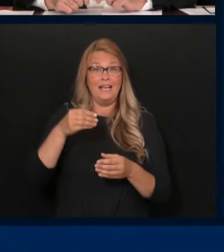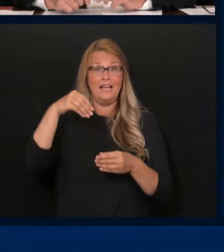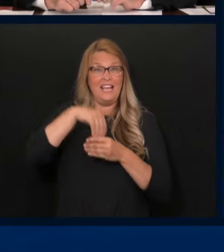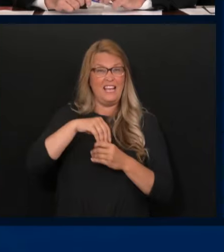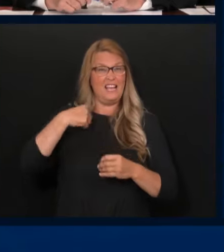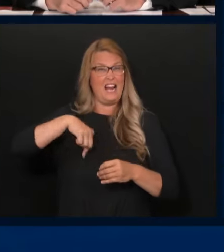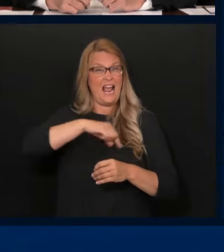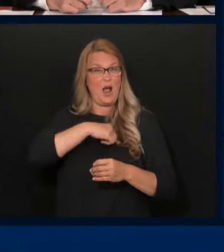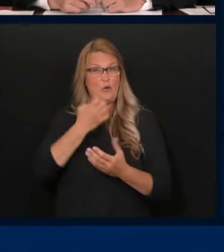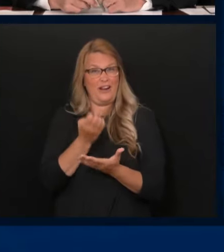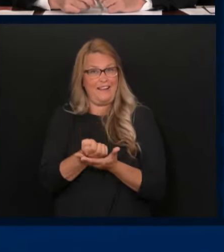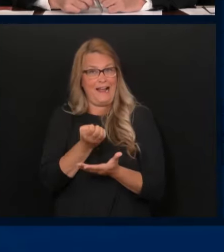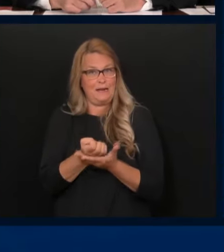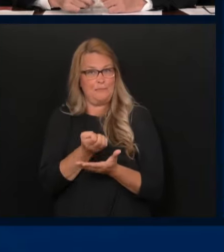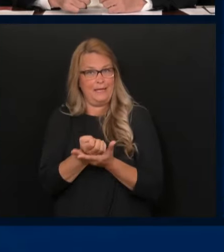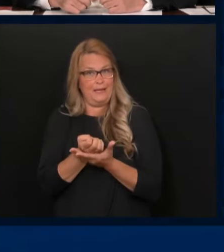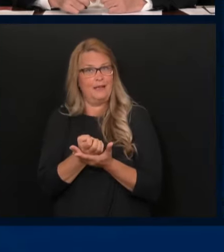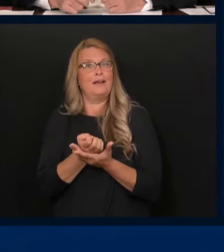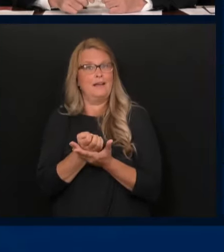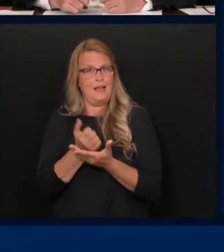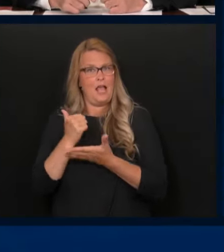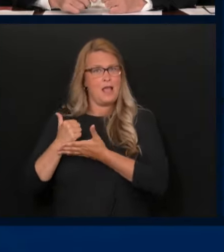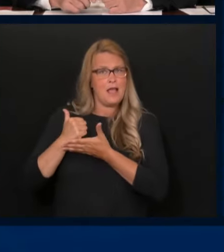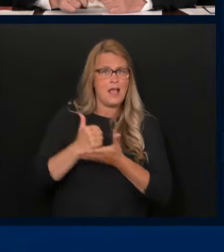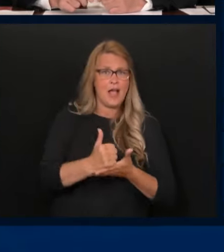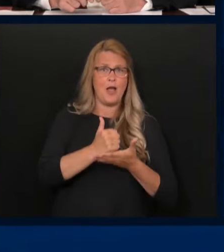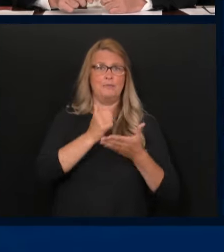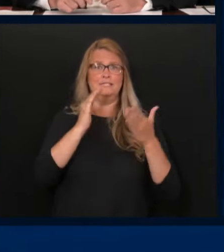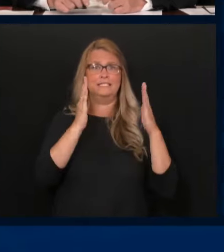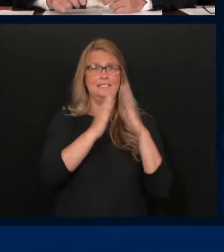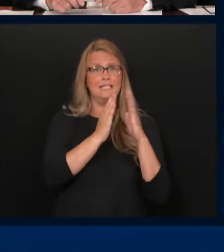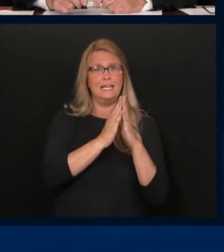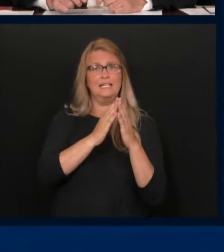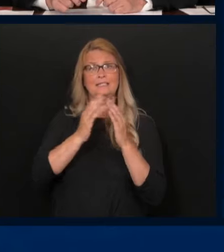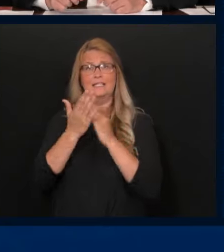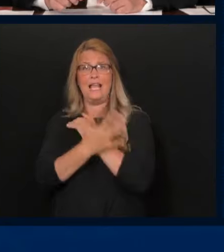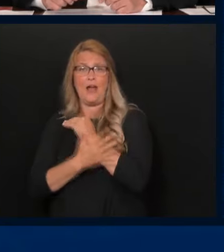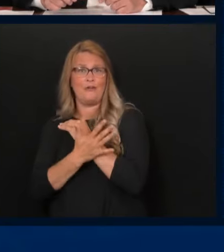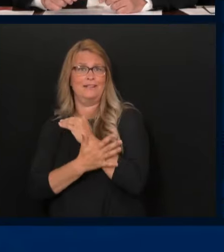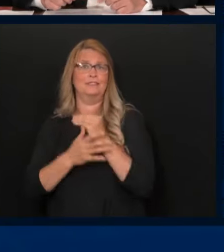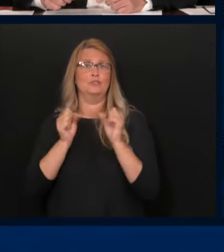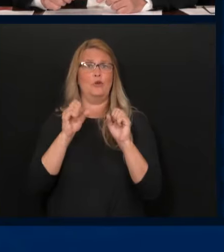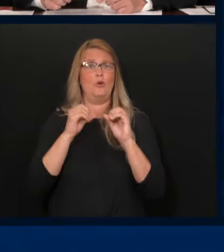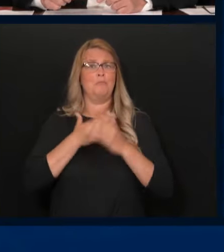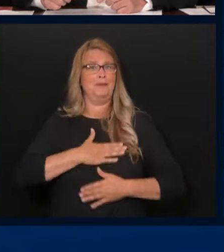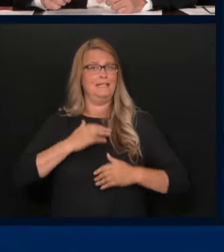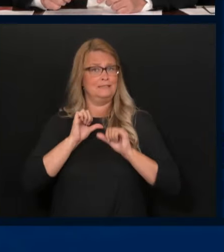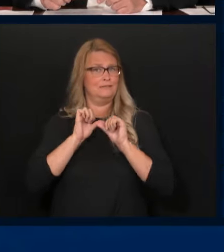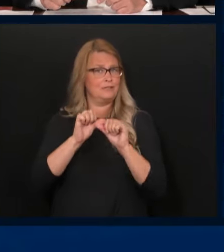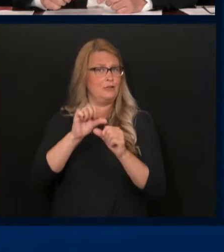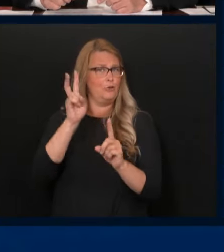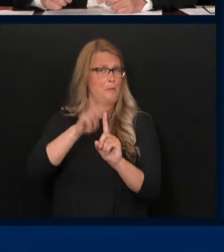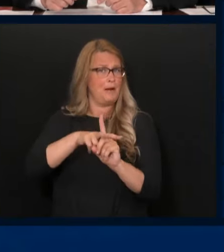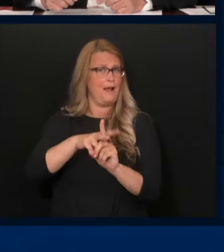Virginia economy, and it helps our cities and it helps our counties. So please keep applying.